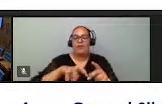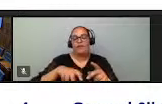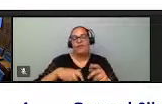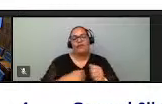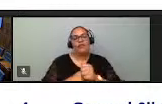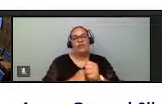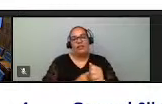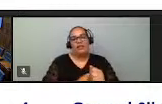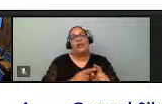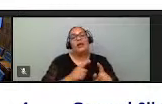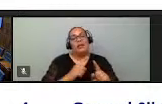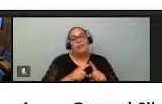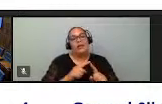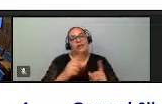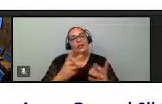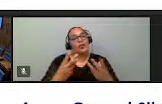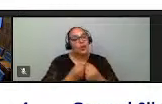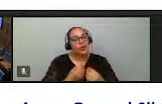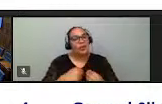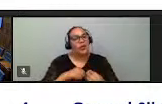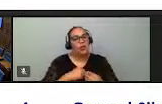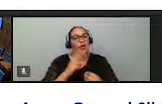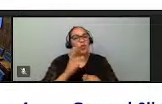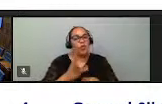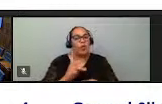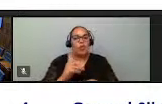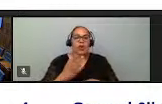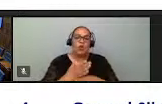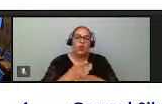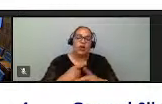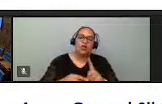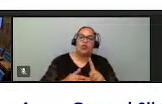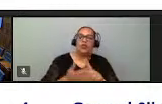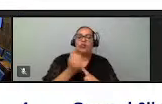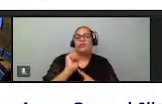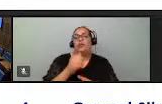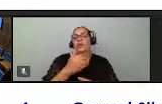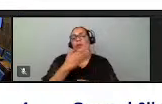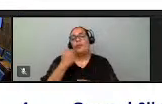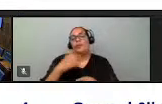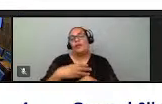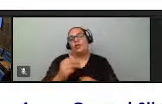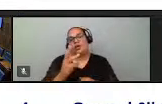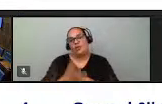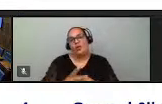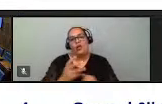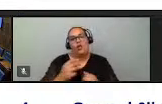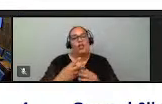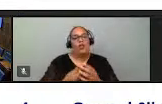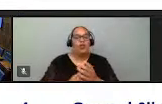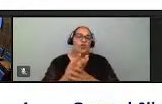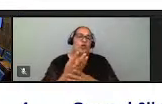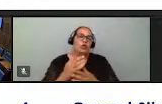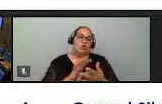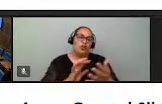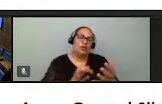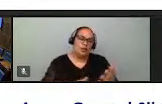strategy and that together we are going to work on achieving the best outcome the growth